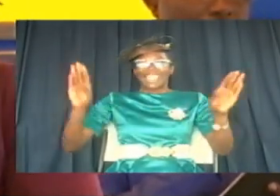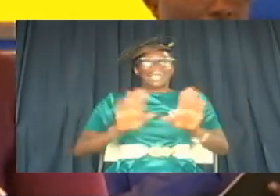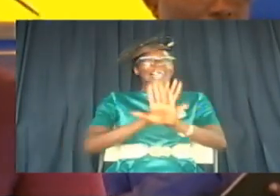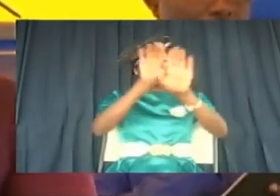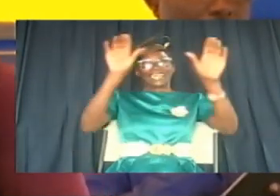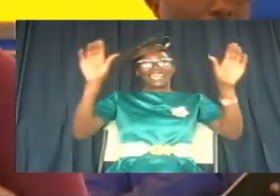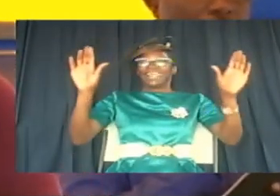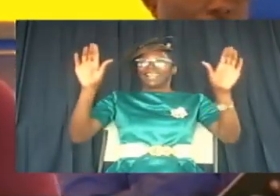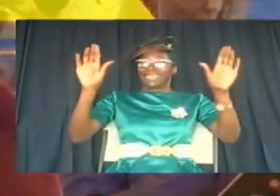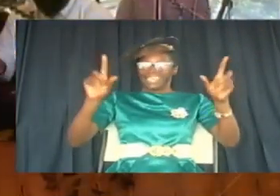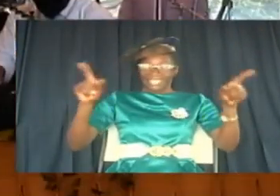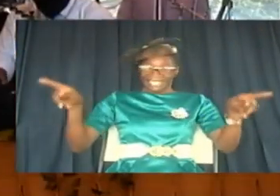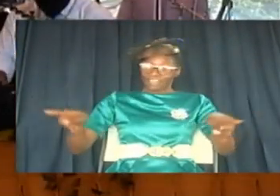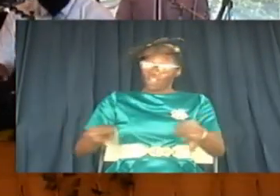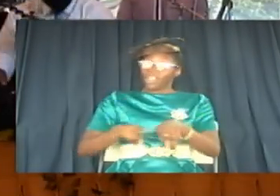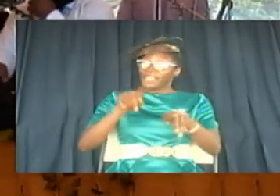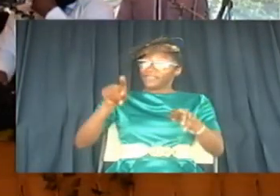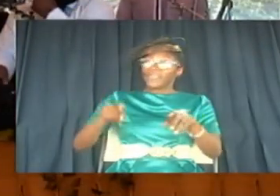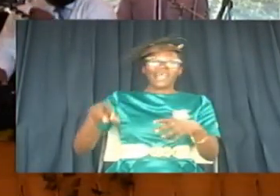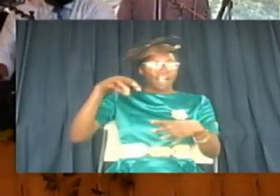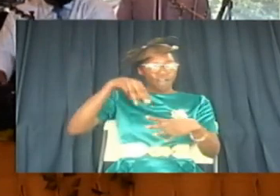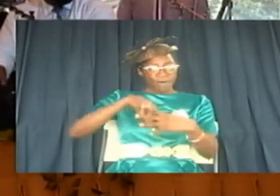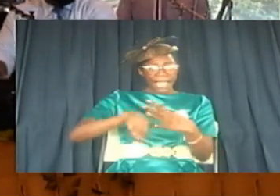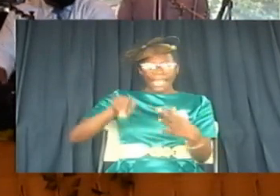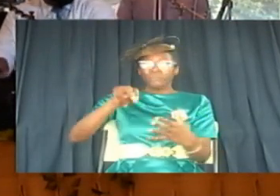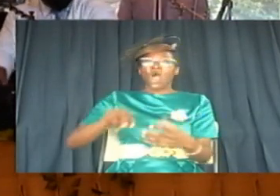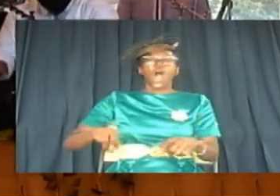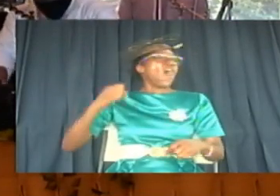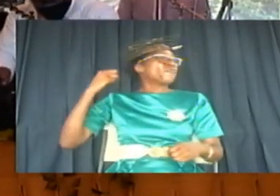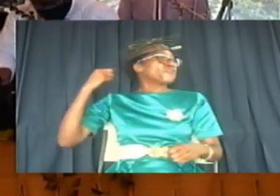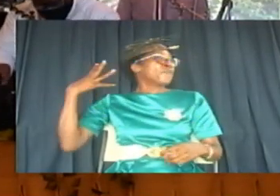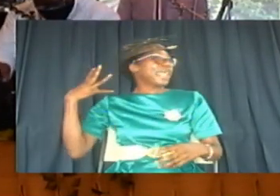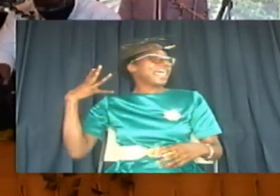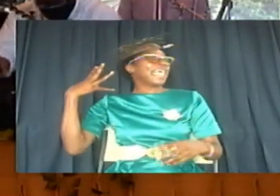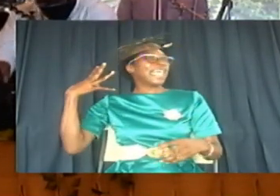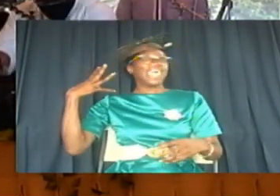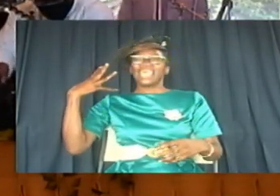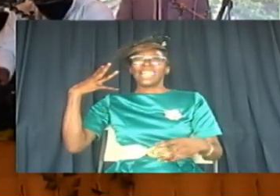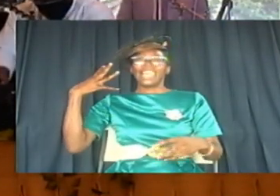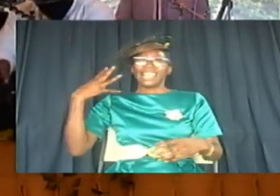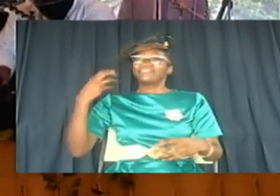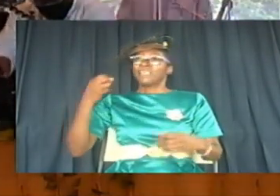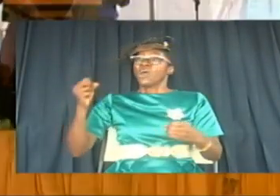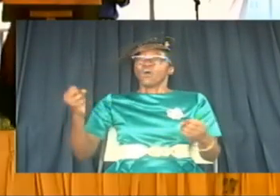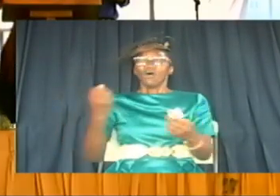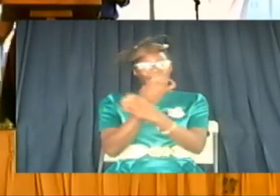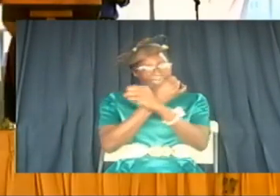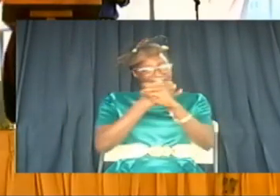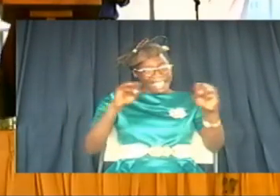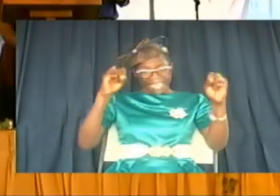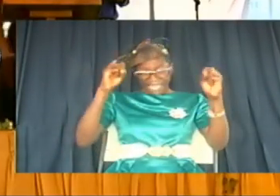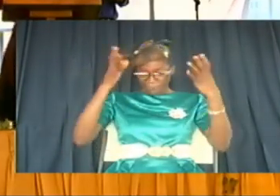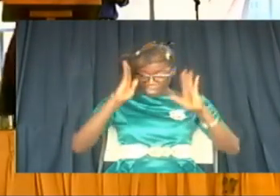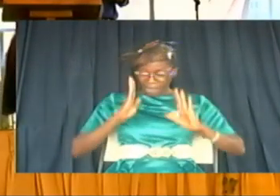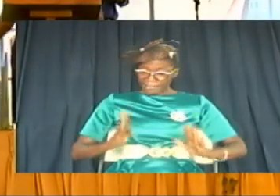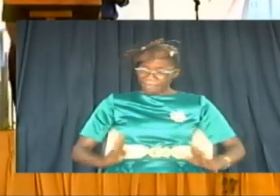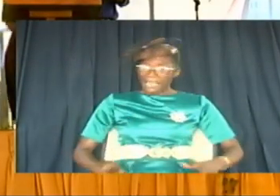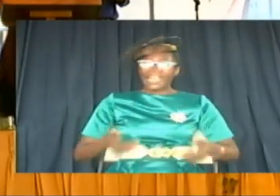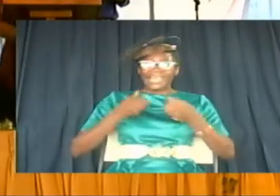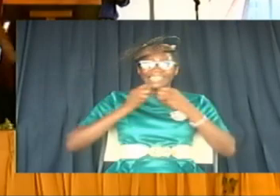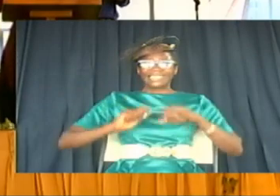bright and clear, living in the realm of grace. Oh, the